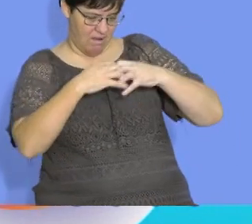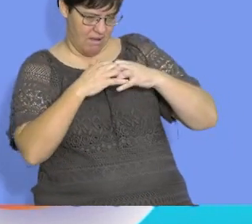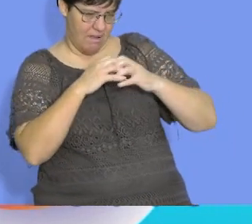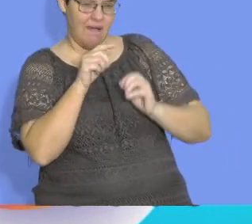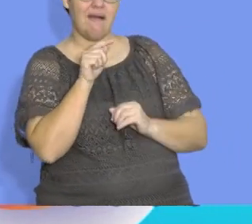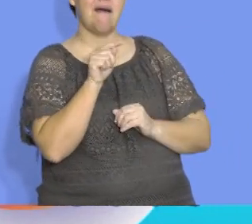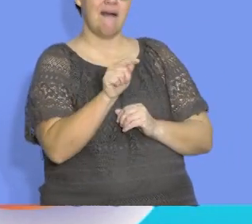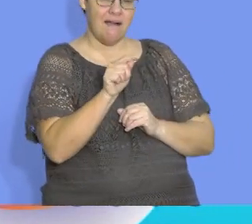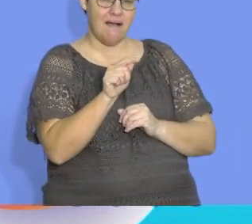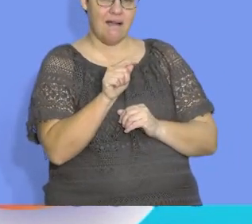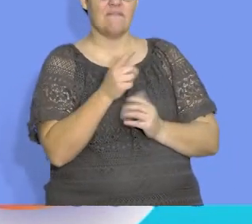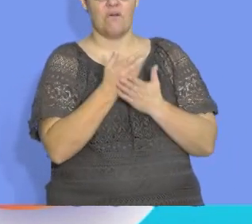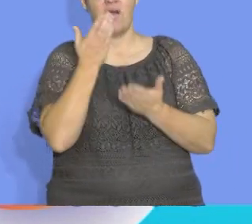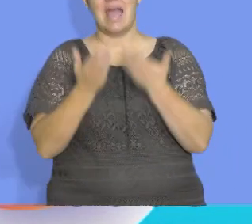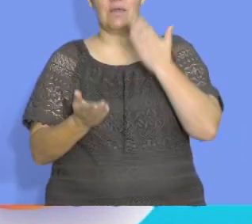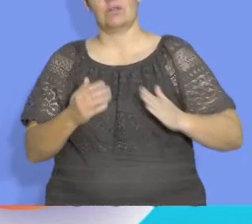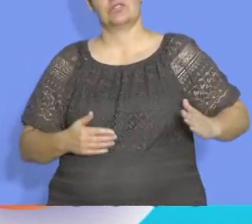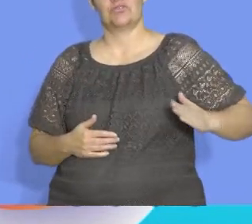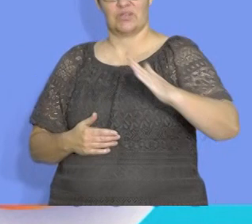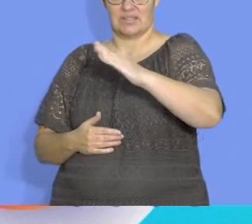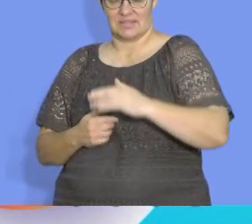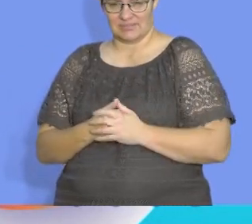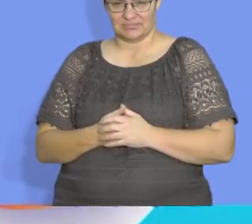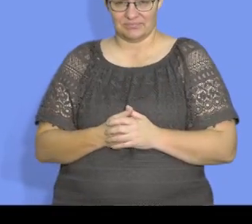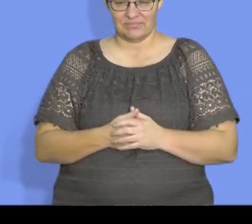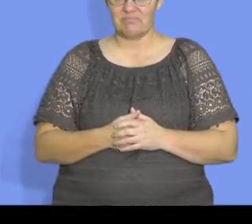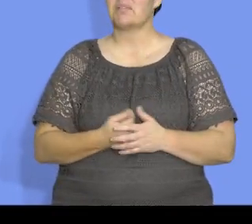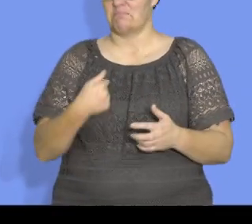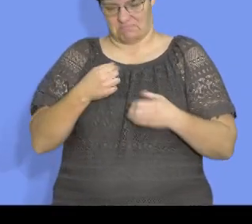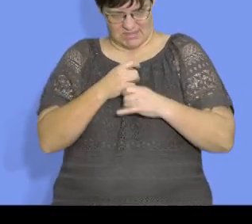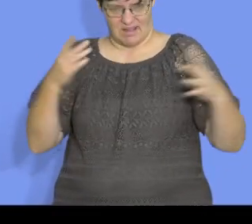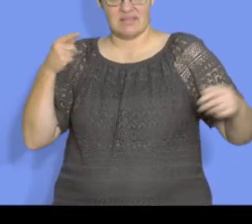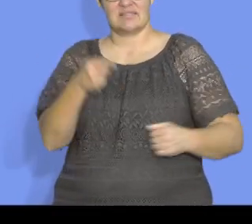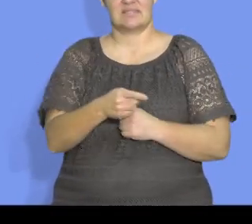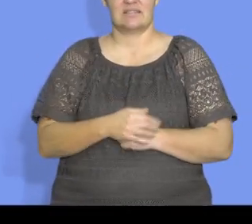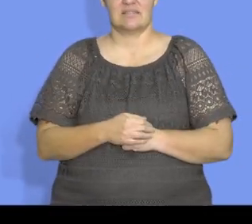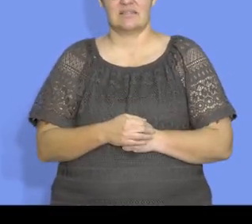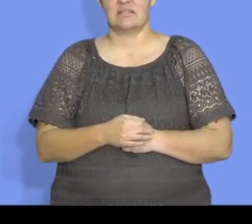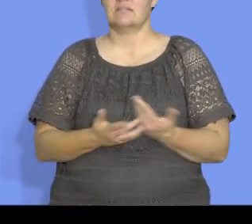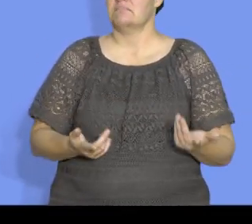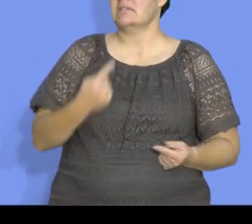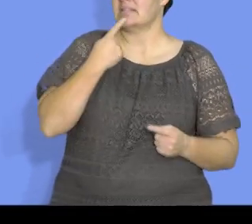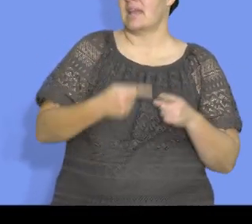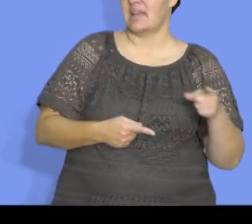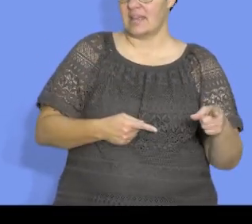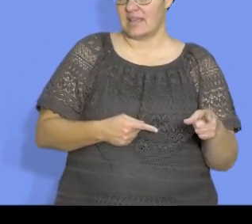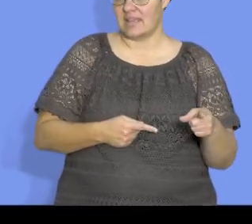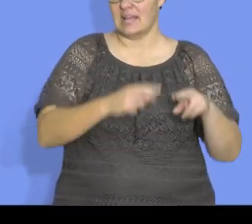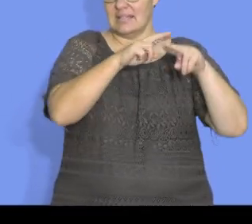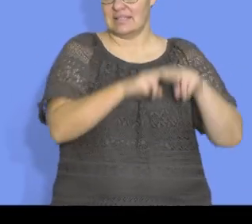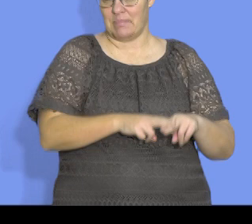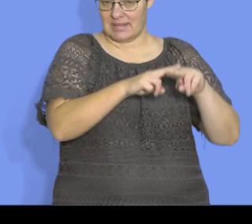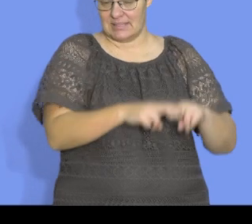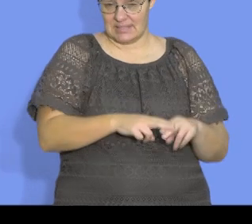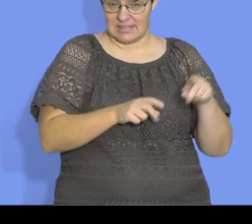format that looks like the equation for a straight line? So that's exactly where I'm going to start. I'm going to say, let's call this